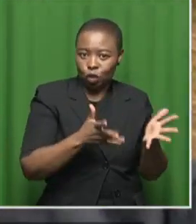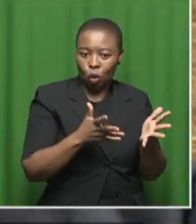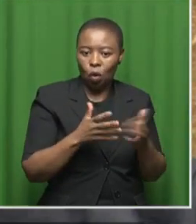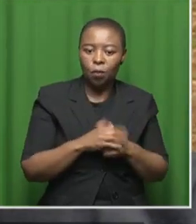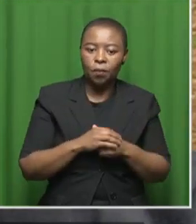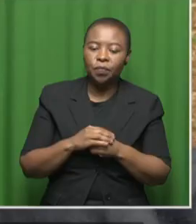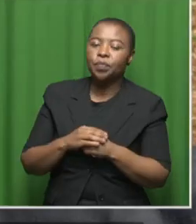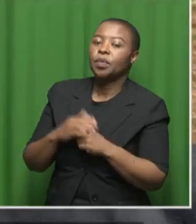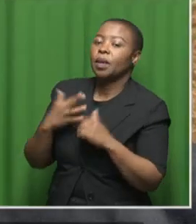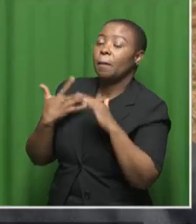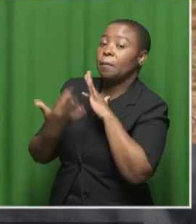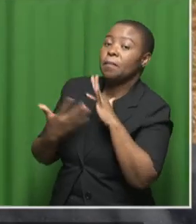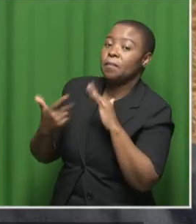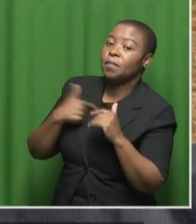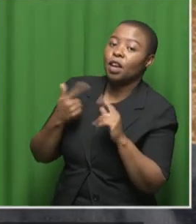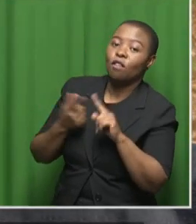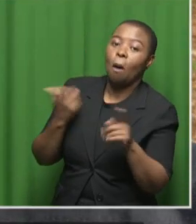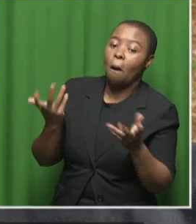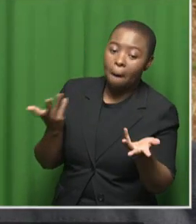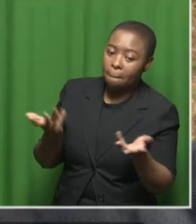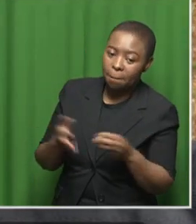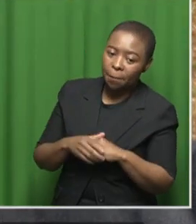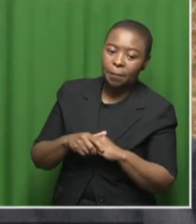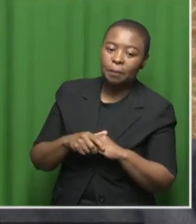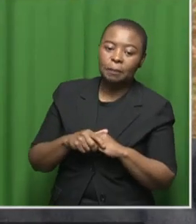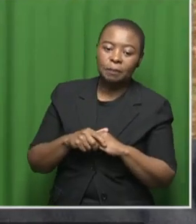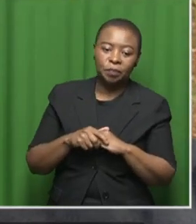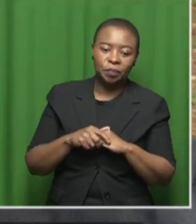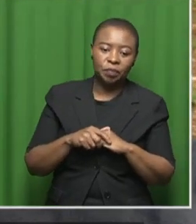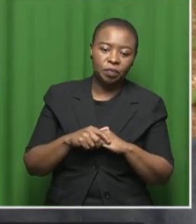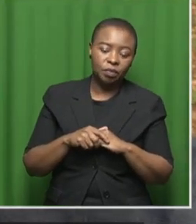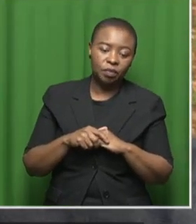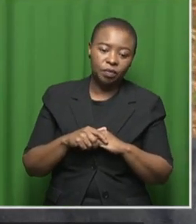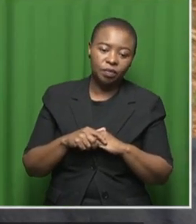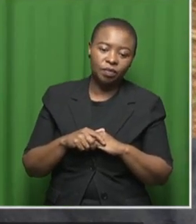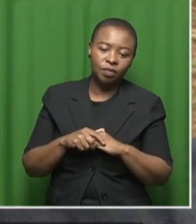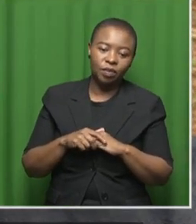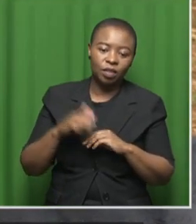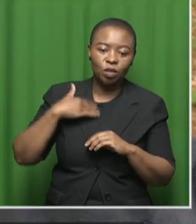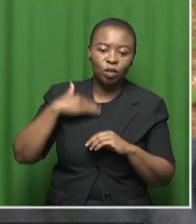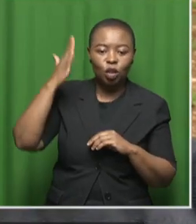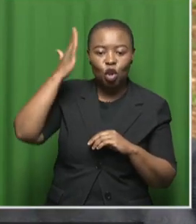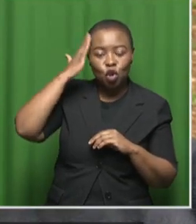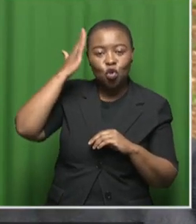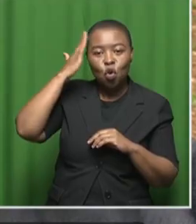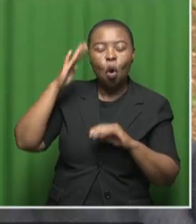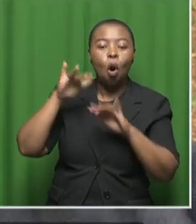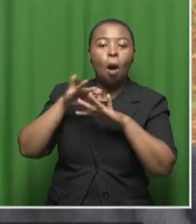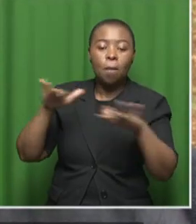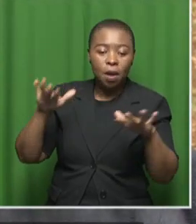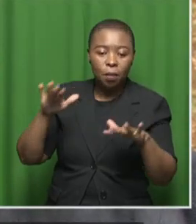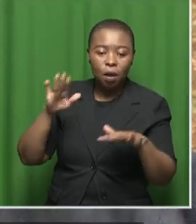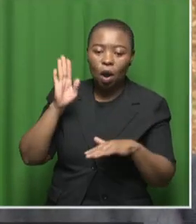that inspire me is we know there's many people who don't have a money to buy a